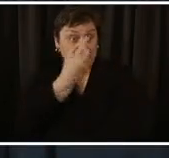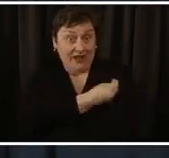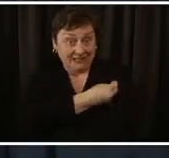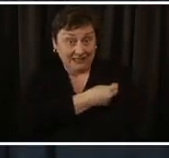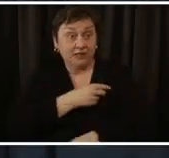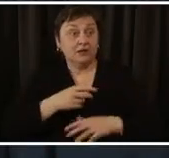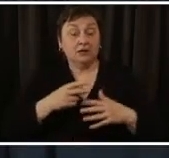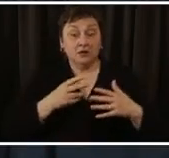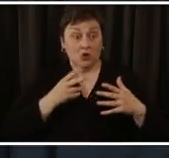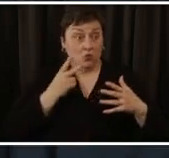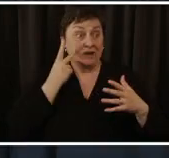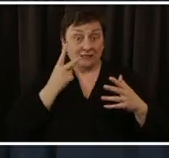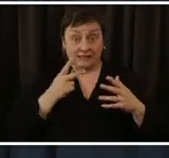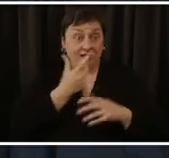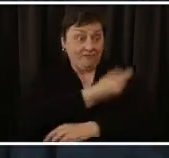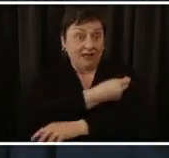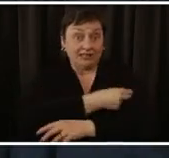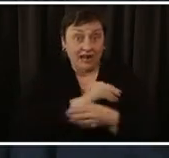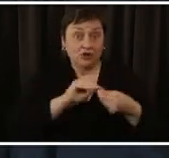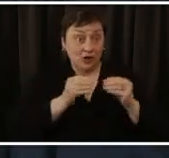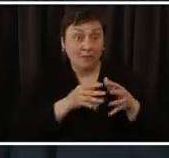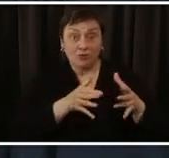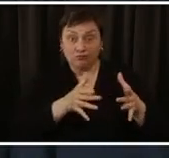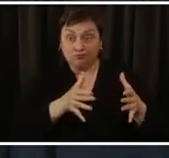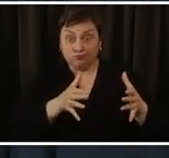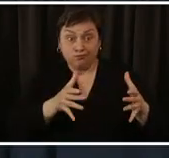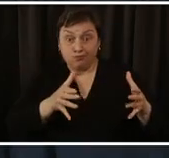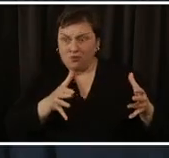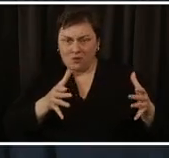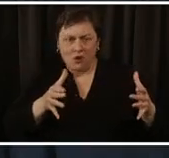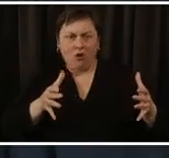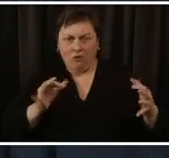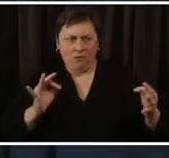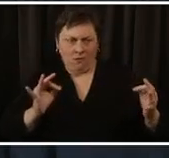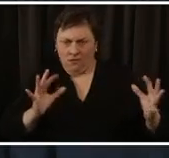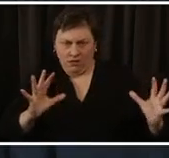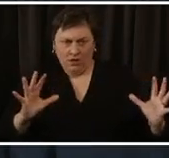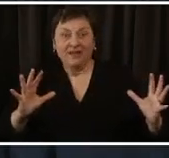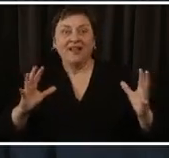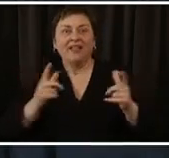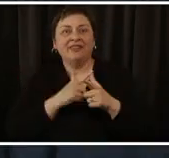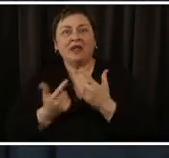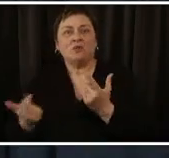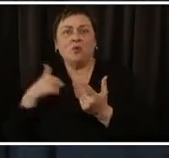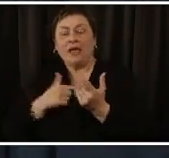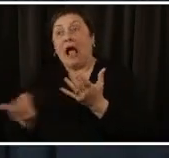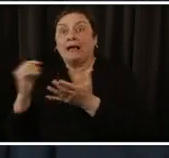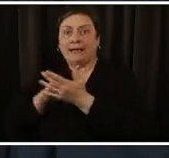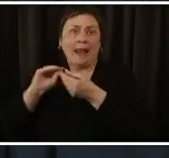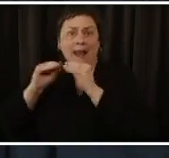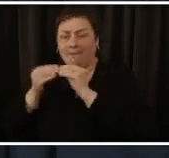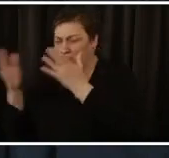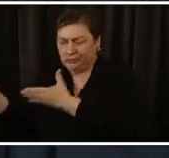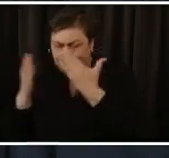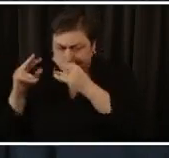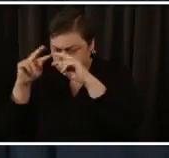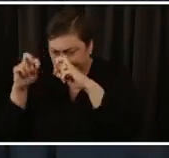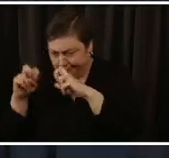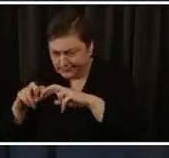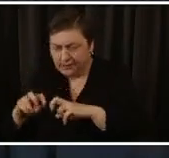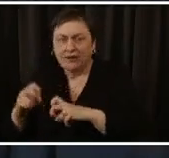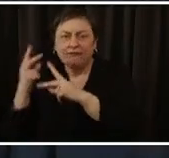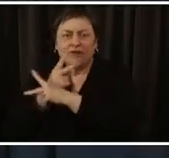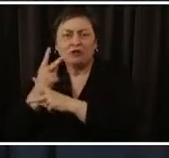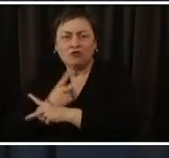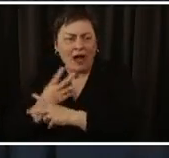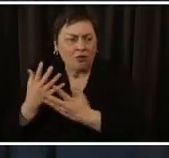of people increase who are vaccinated, we have to make adjustments and do a more complex analysis to really try and understand what the